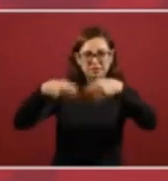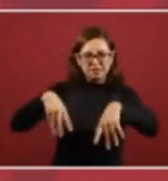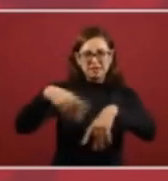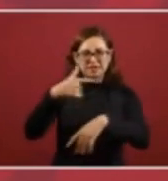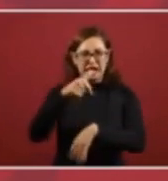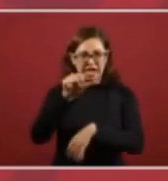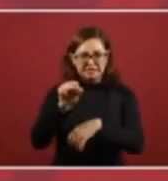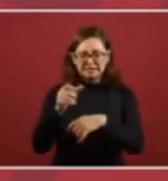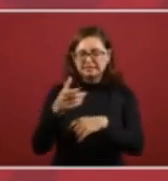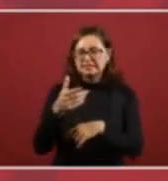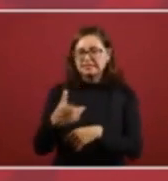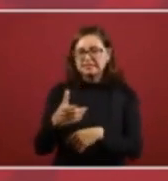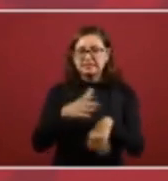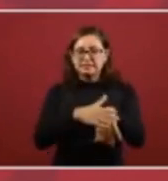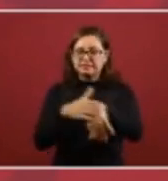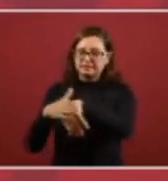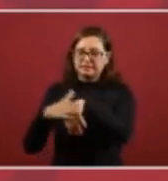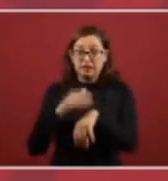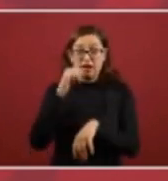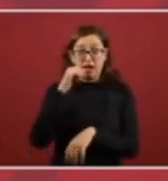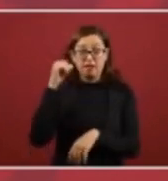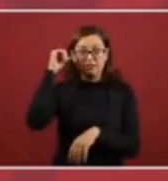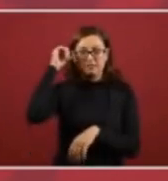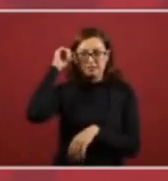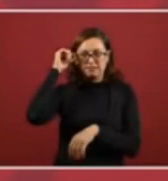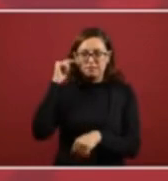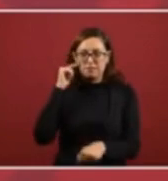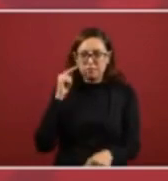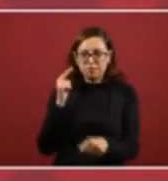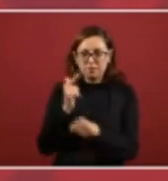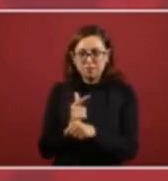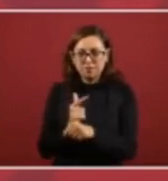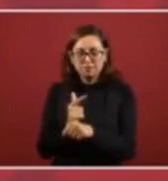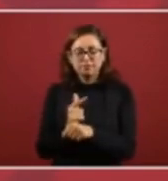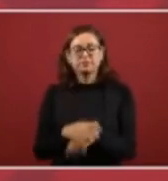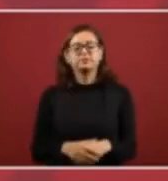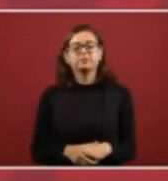merits el hacer un llamado, it, to make a call out.